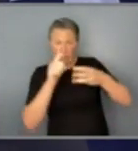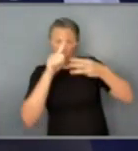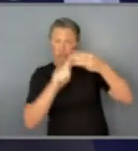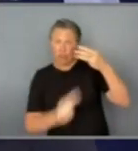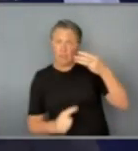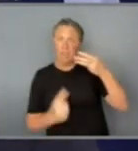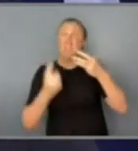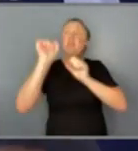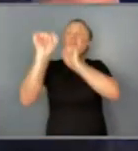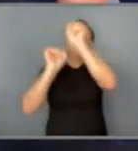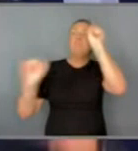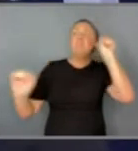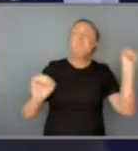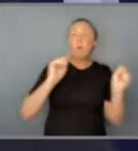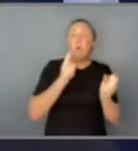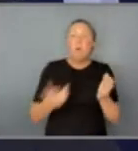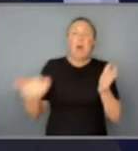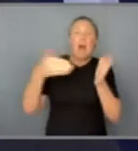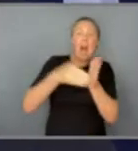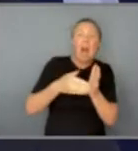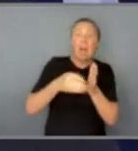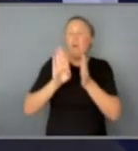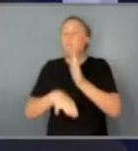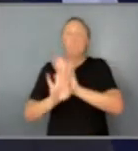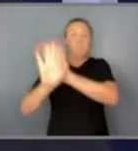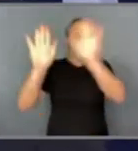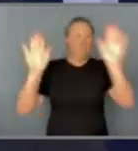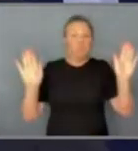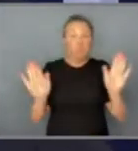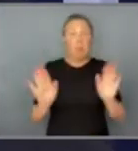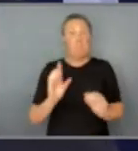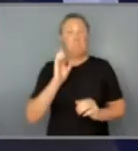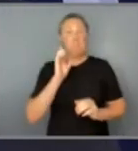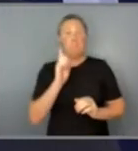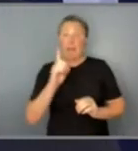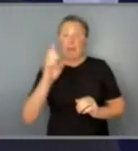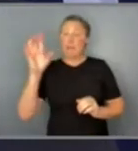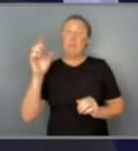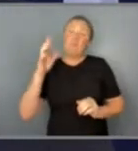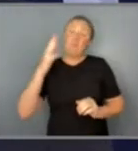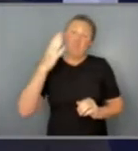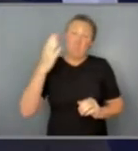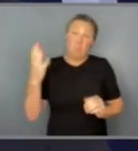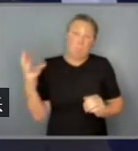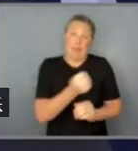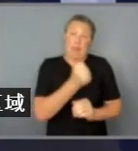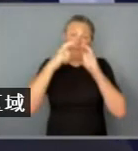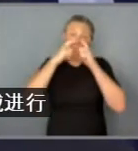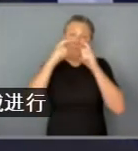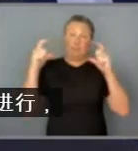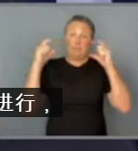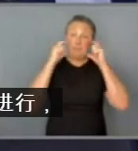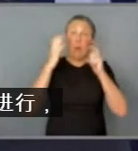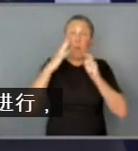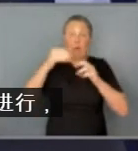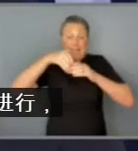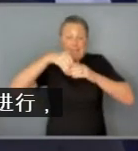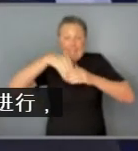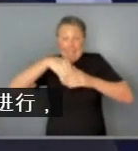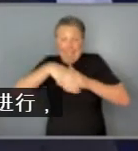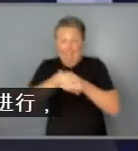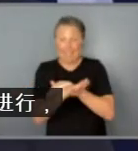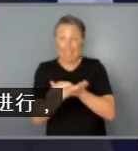Officer and I are practising that ourselves, and that is mask wearing in indoor spaces in public areas is of